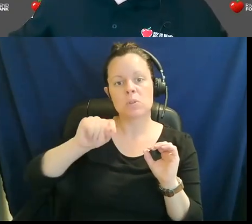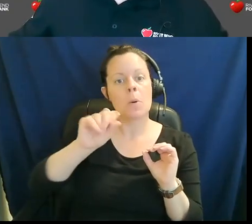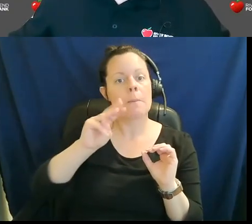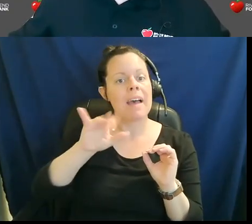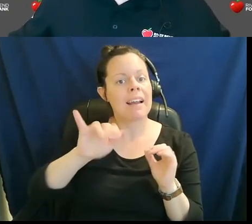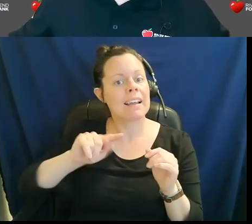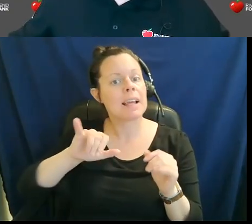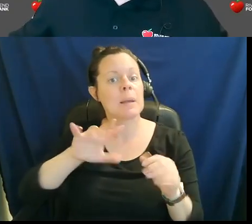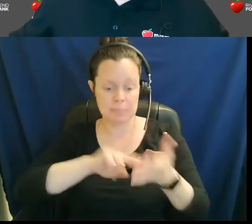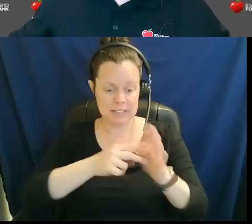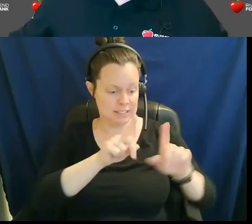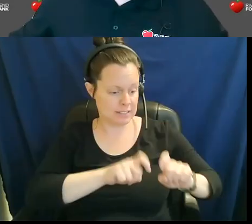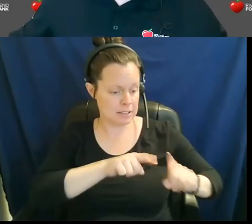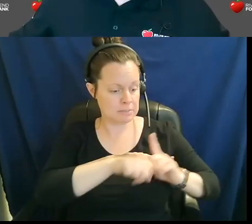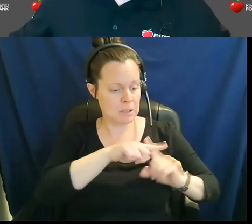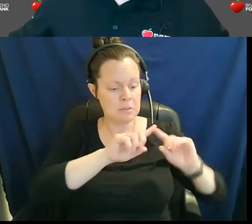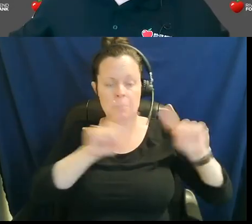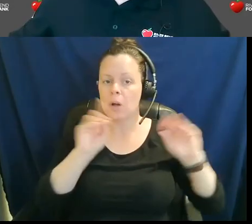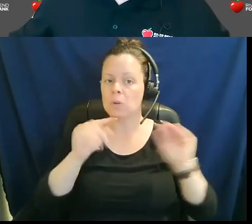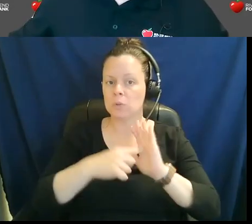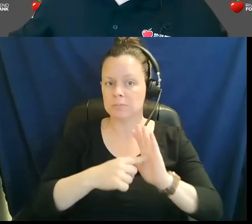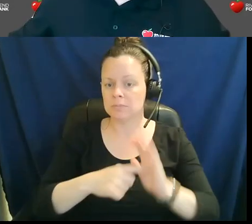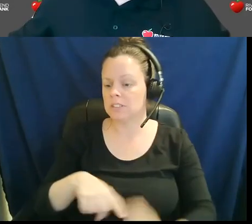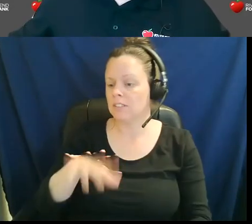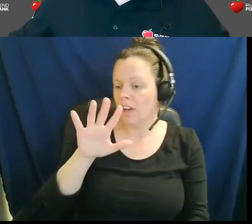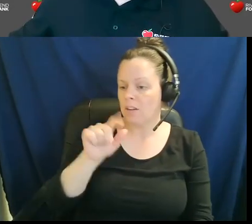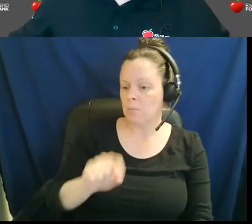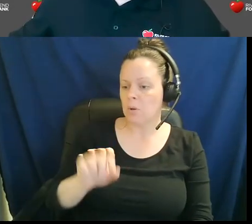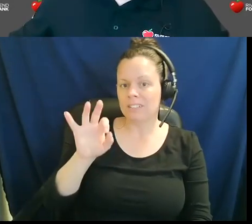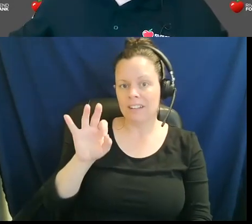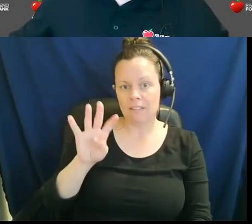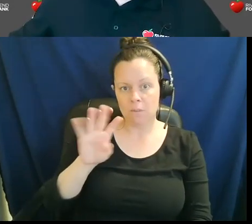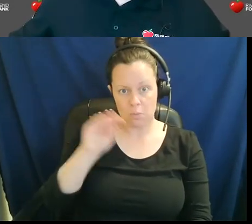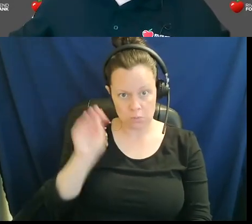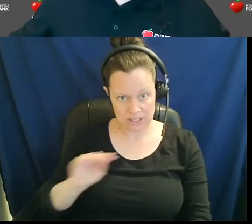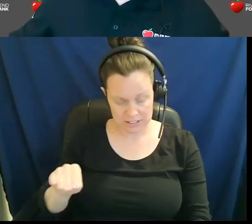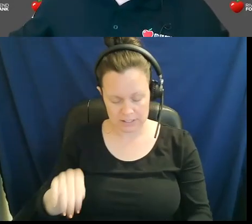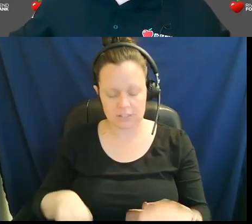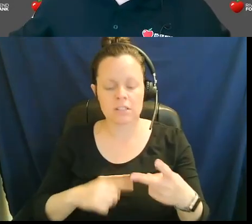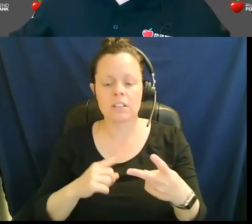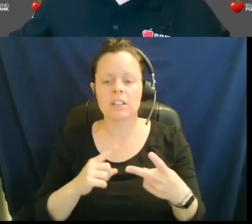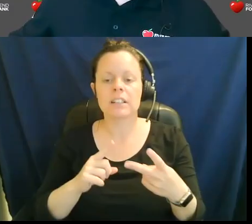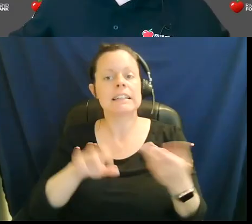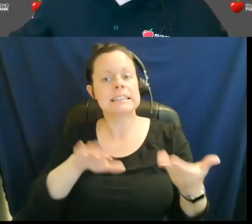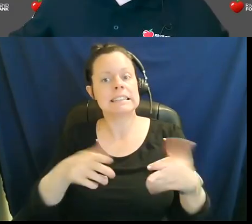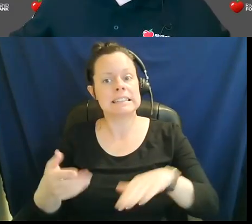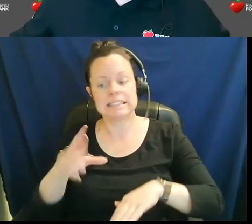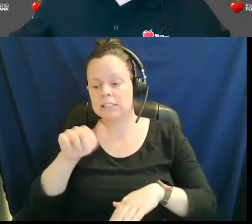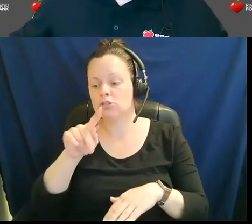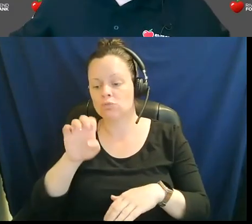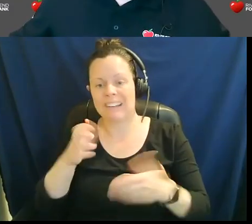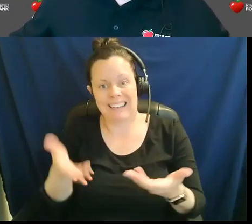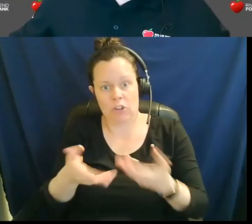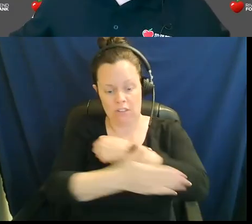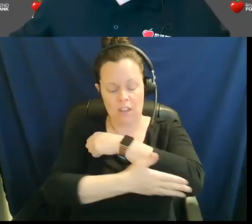no symptoms, it's around 5.94%. We have a deceased rate in Rock Island County